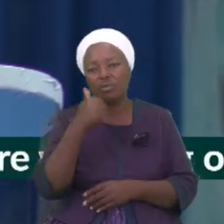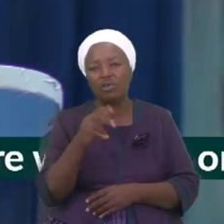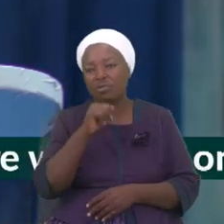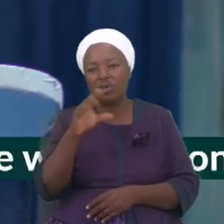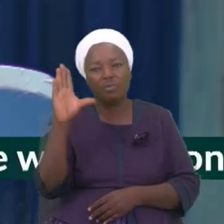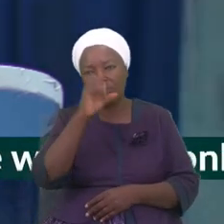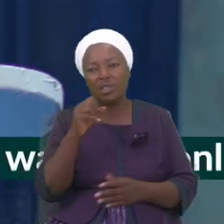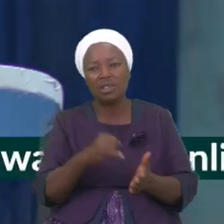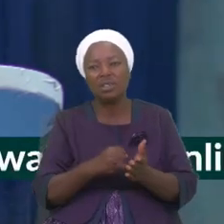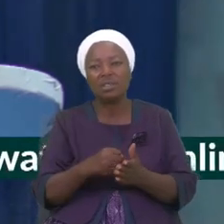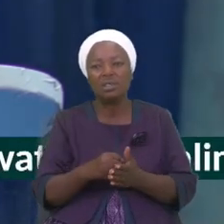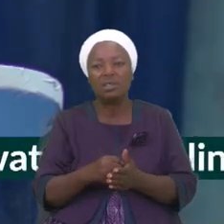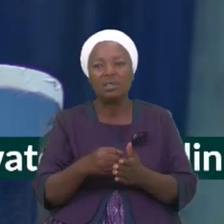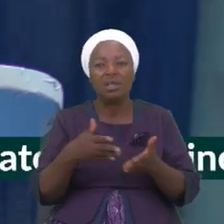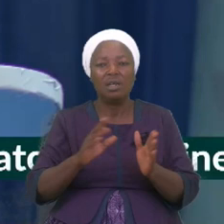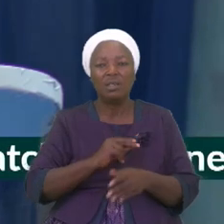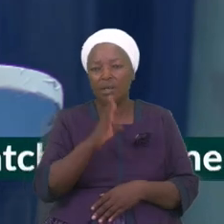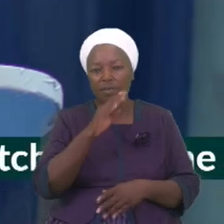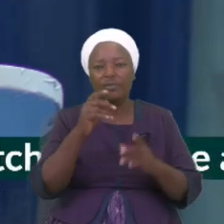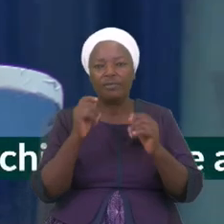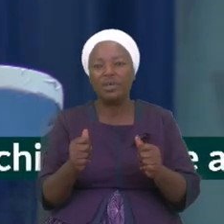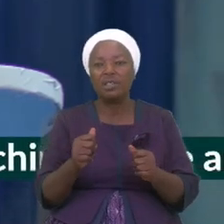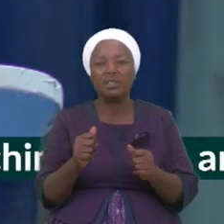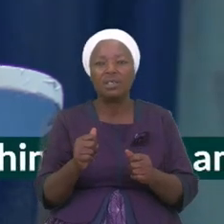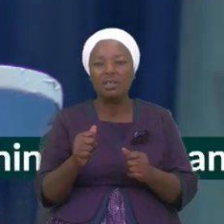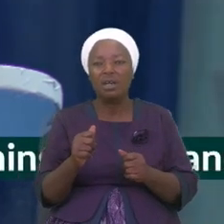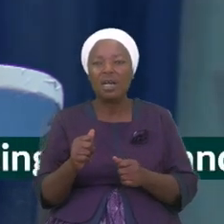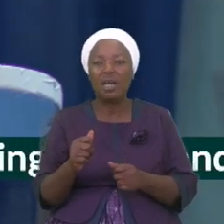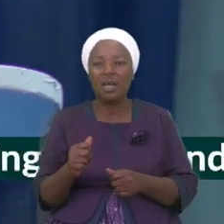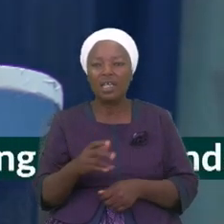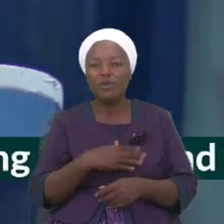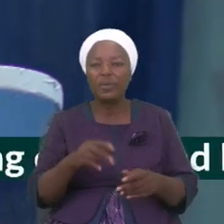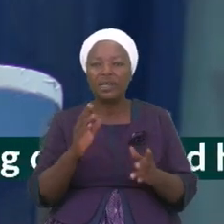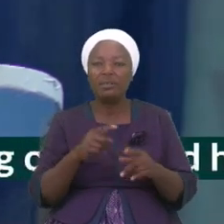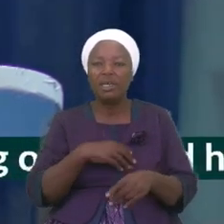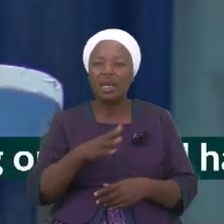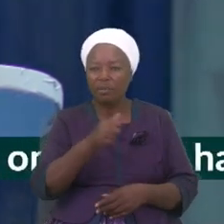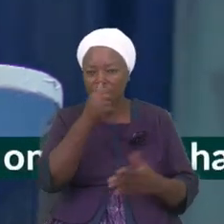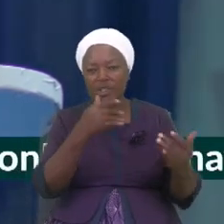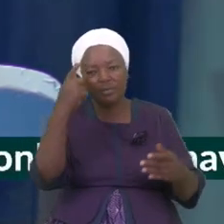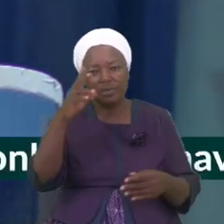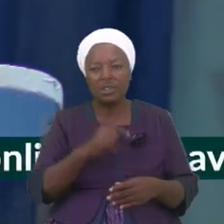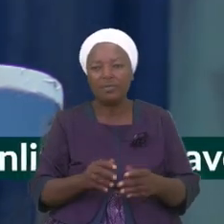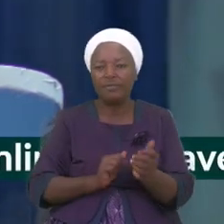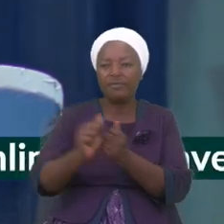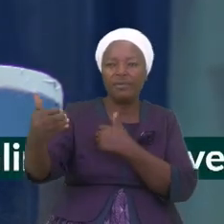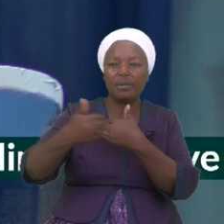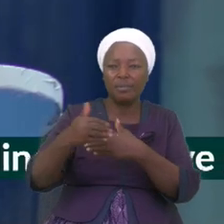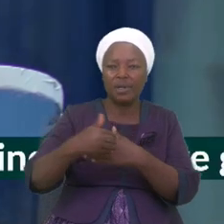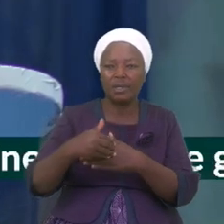Let's be fast. I'm waiting for the extreme right. I'm here to get information